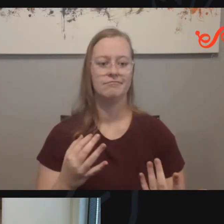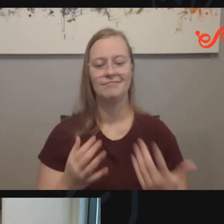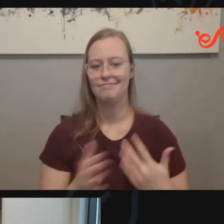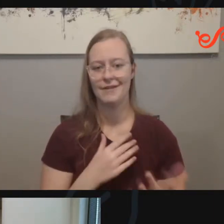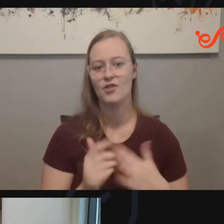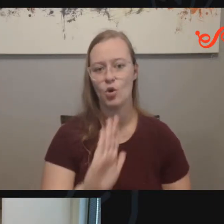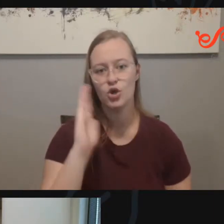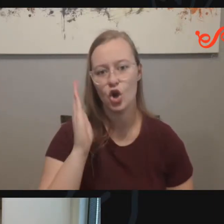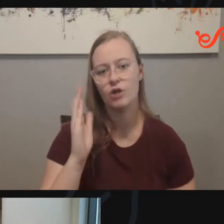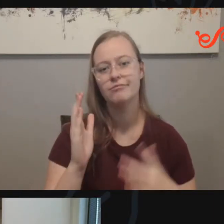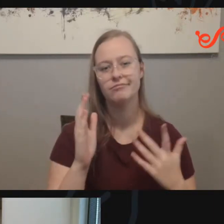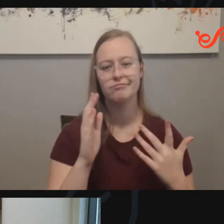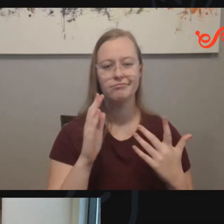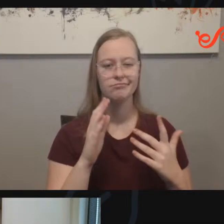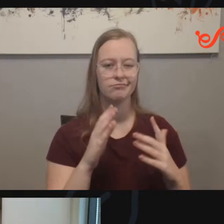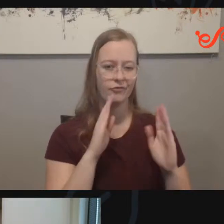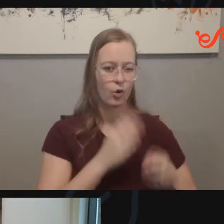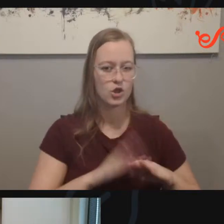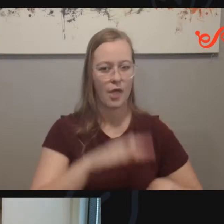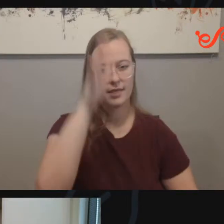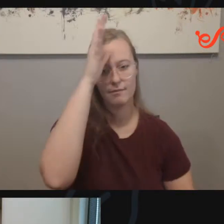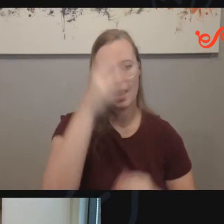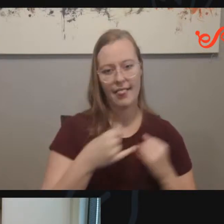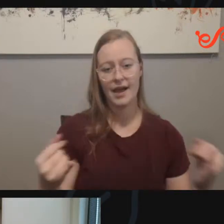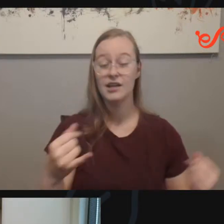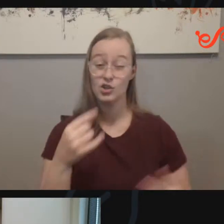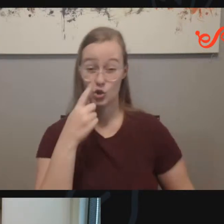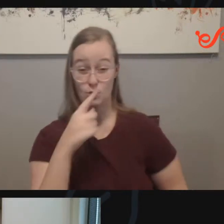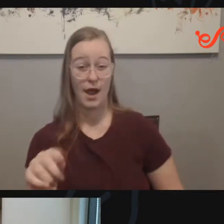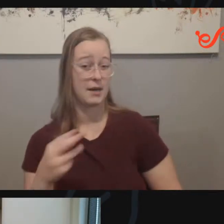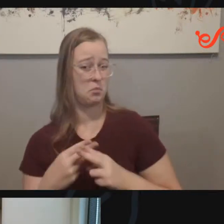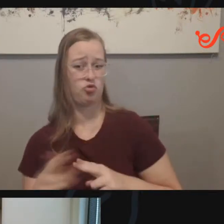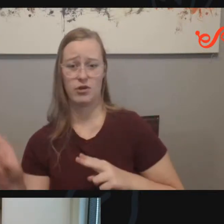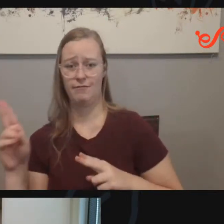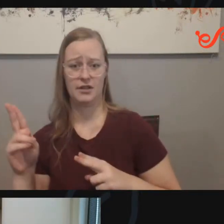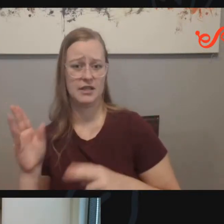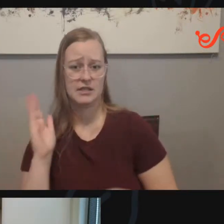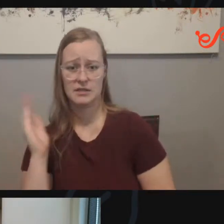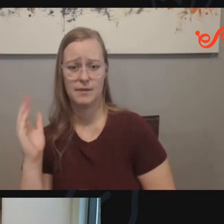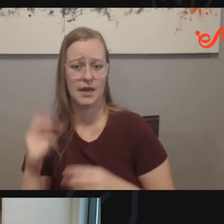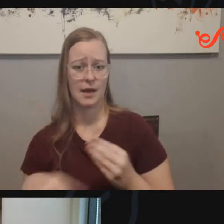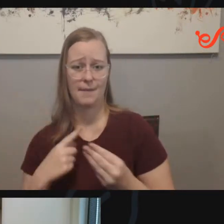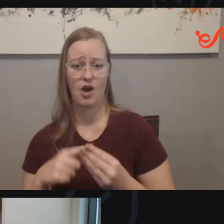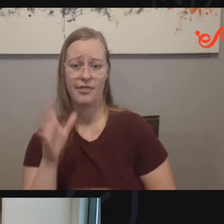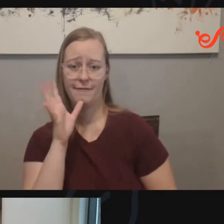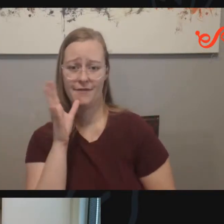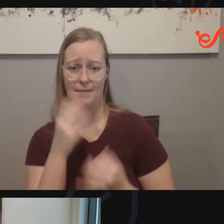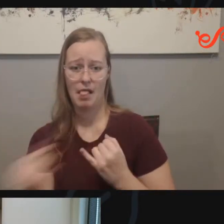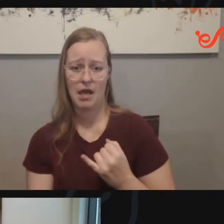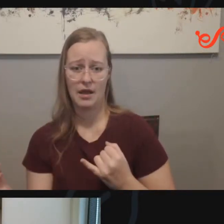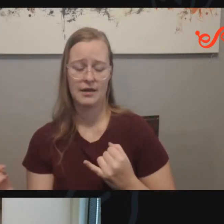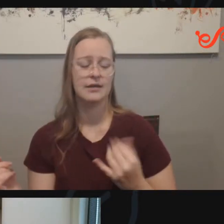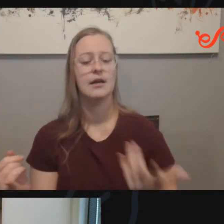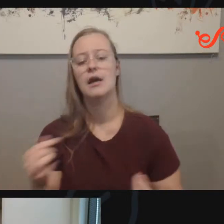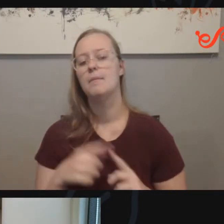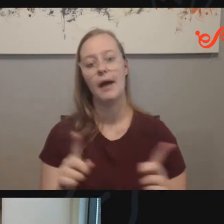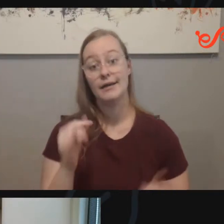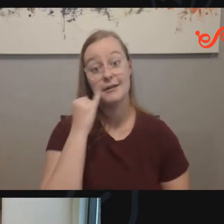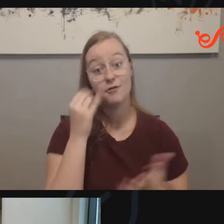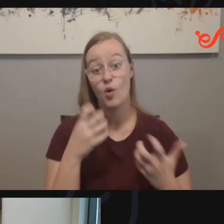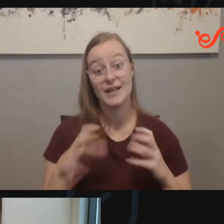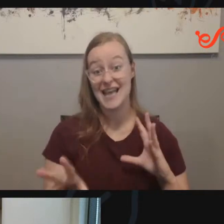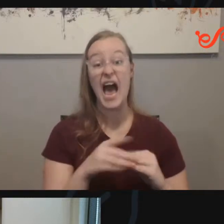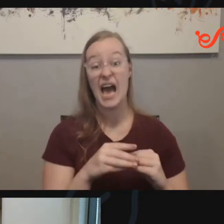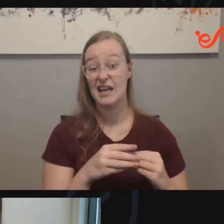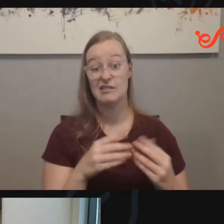line, they had asked for you to briefly speak on that. But I mean, you kind of just covered that. But if you want to say anything more, please